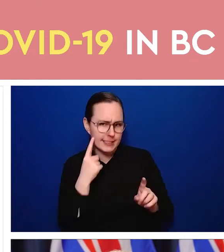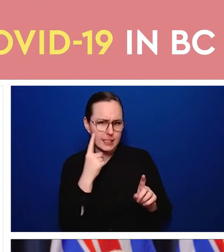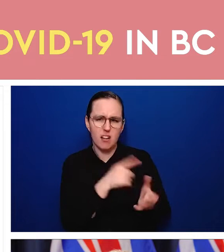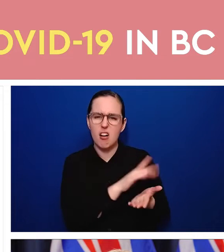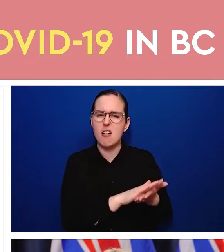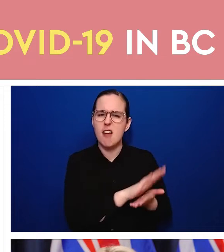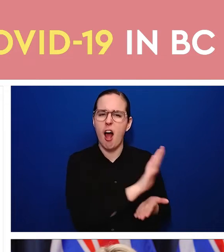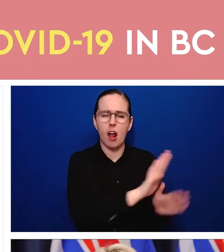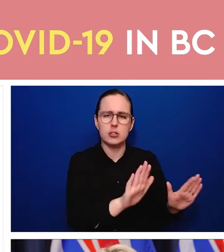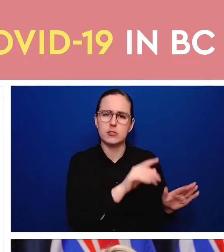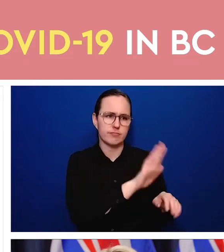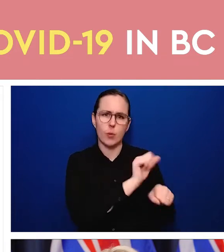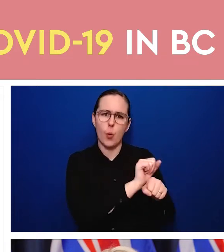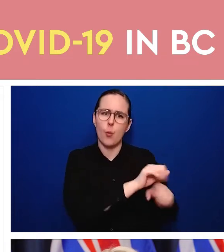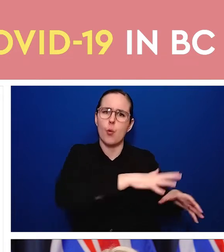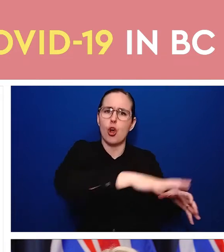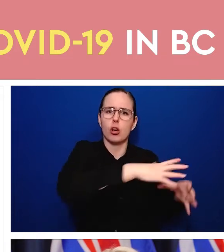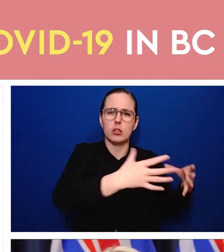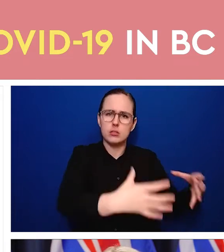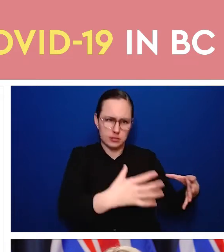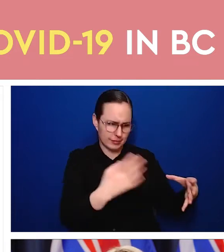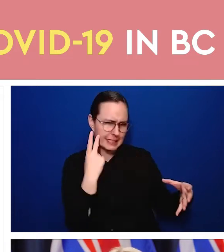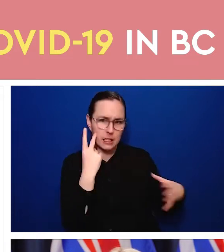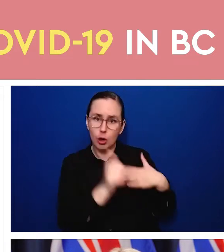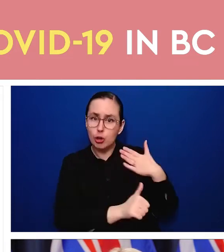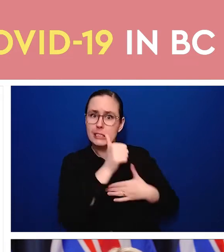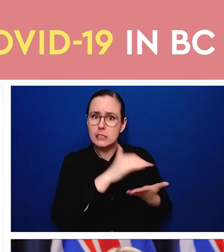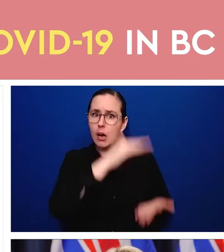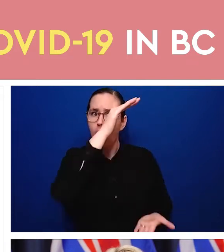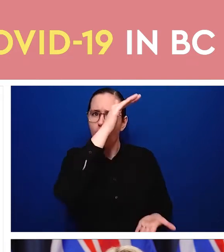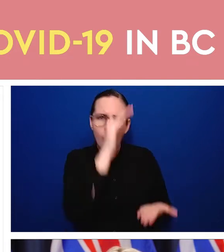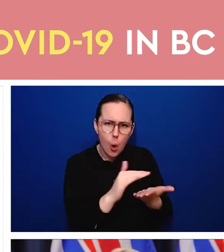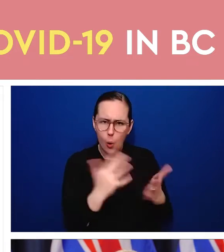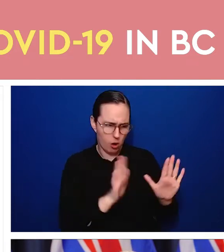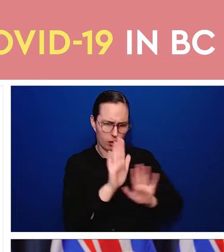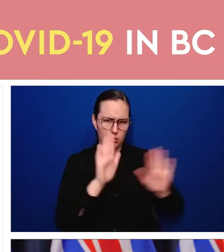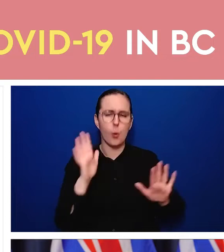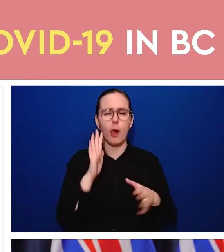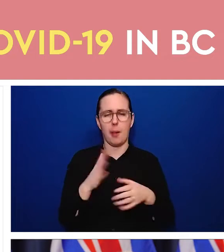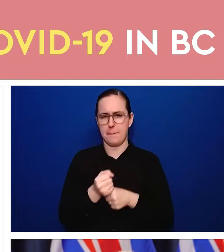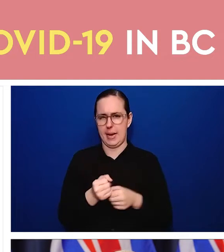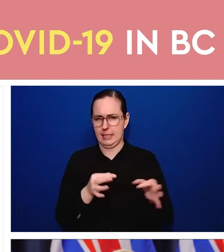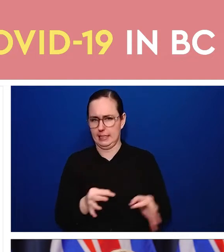will have in place a measure for informed consent so that people can